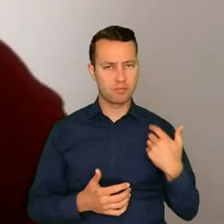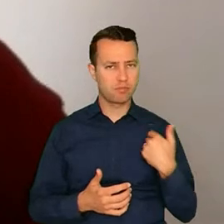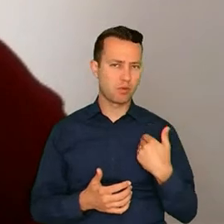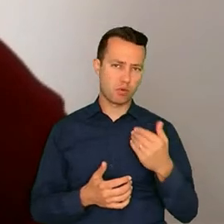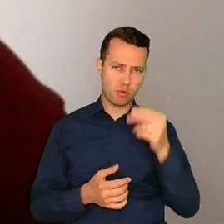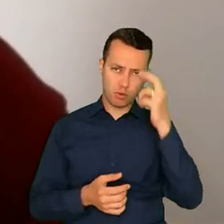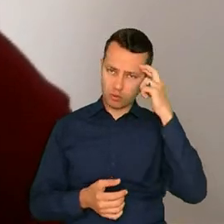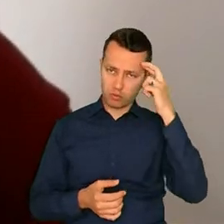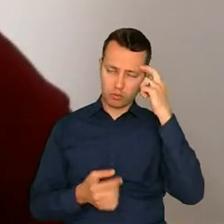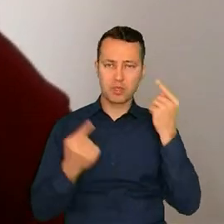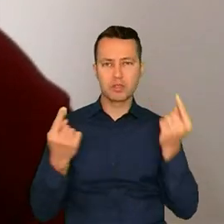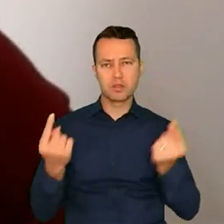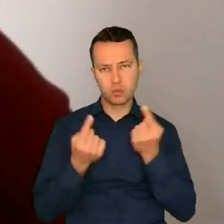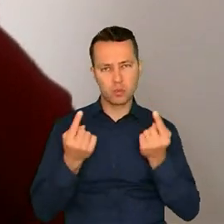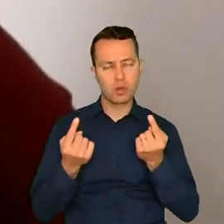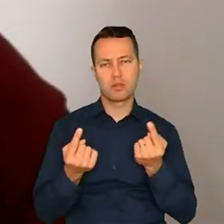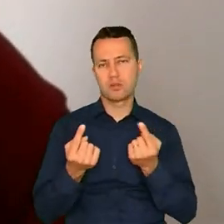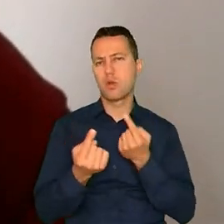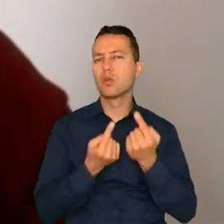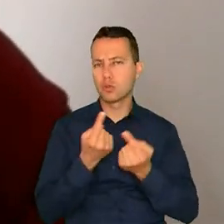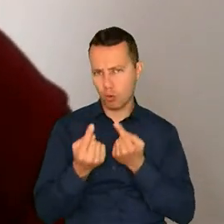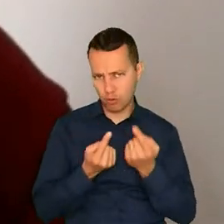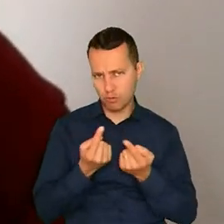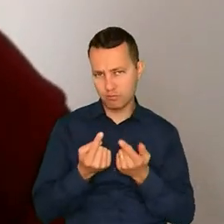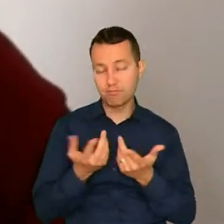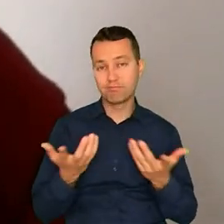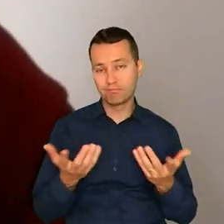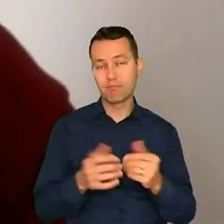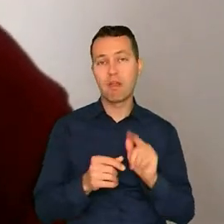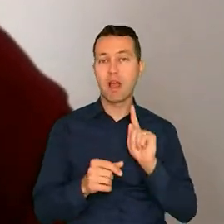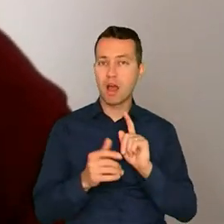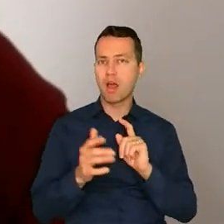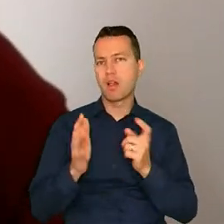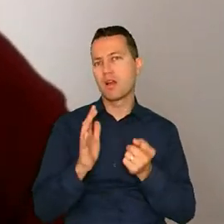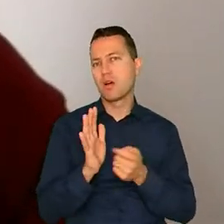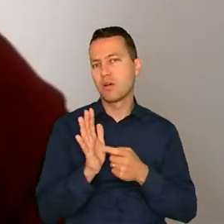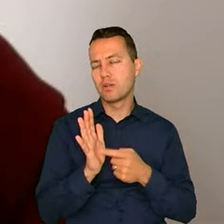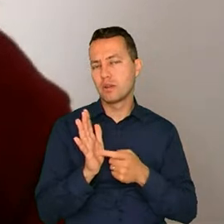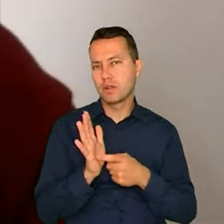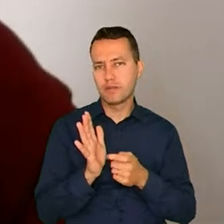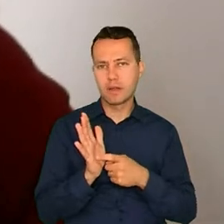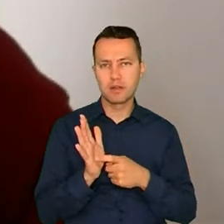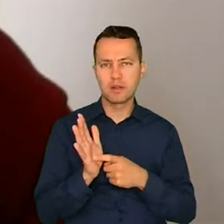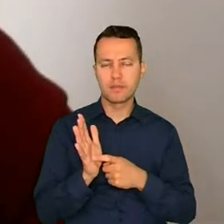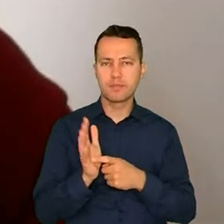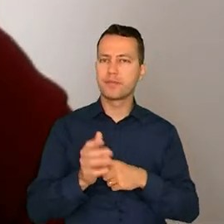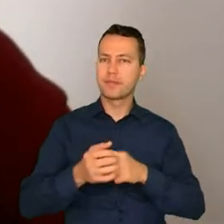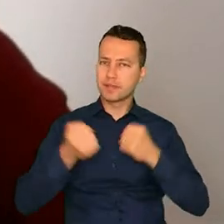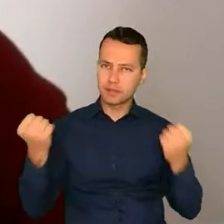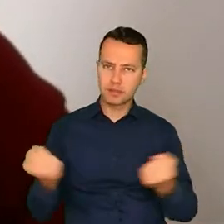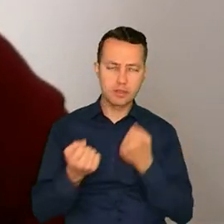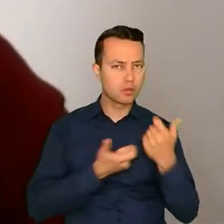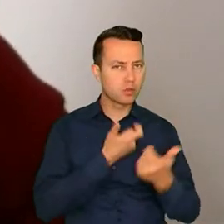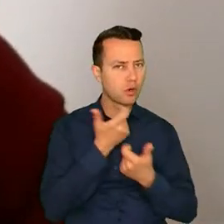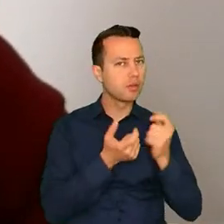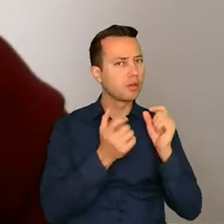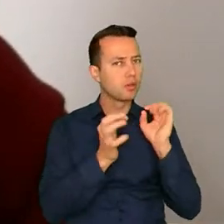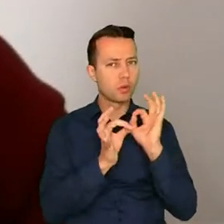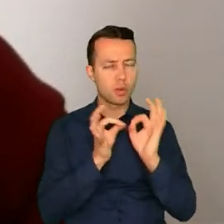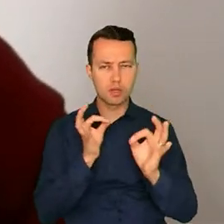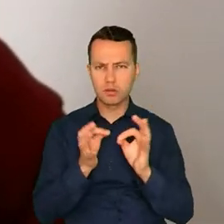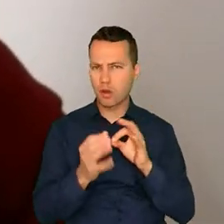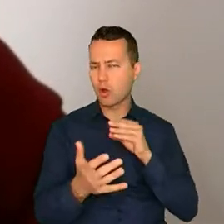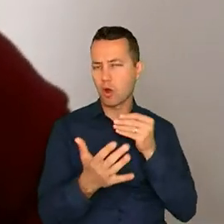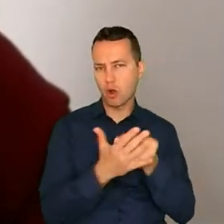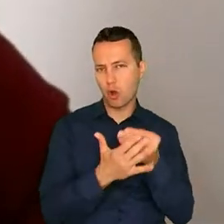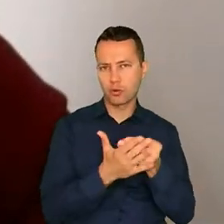diligence, of course, this will increase because there'll be legal compliance costs associated with not undertaking these